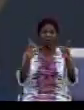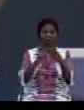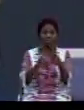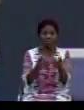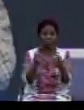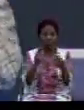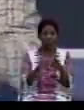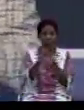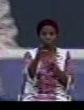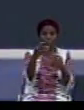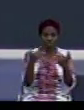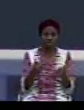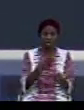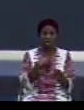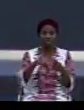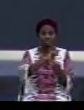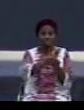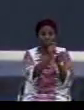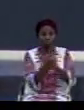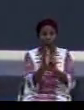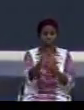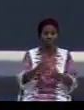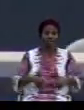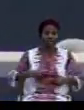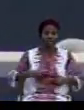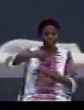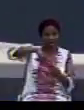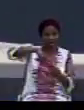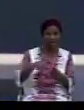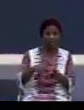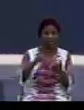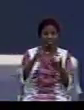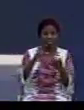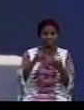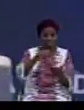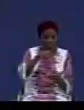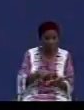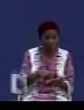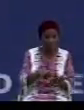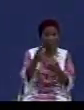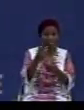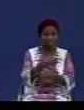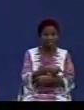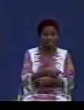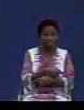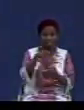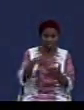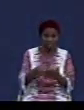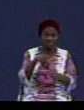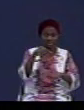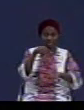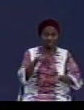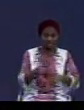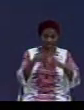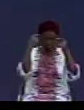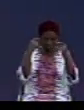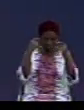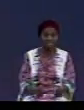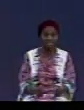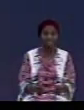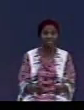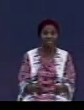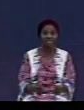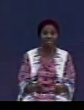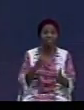your life all around this day, this time, immediately it